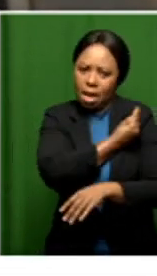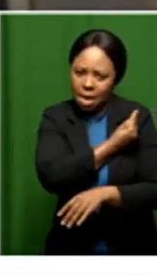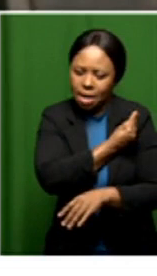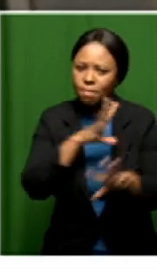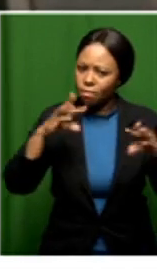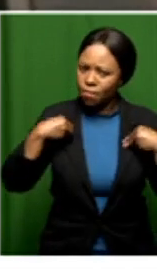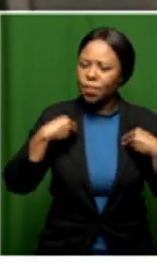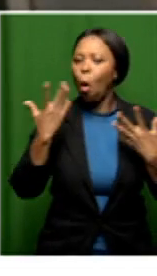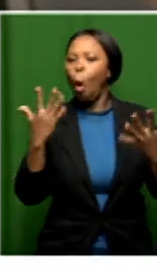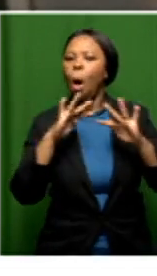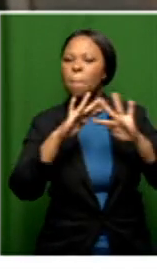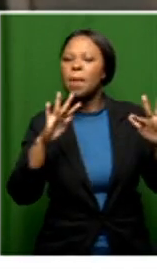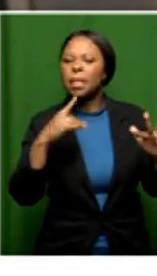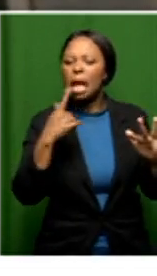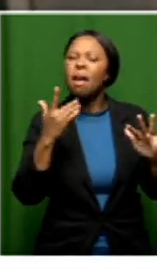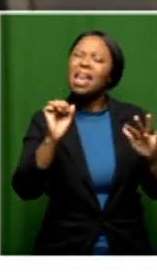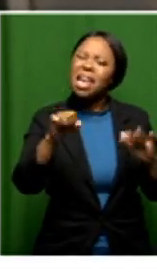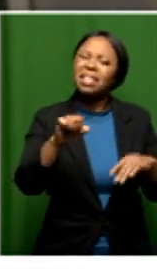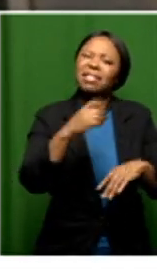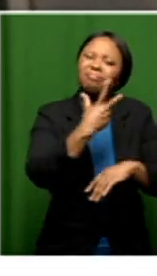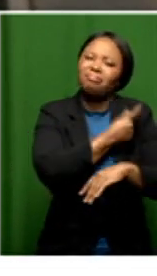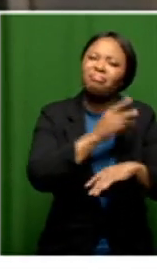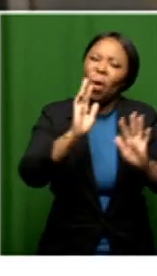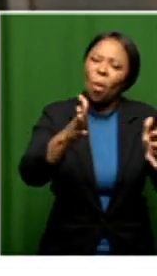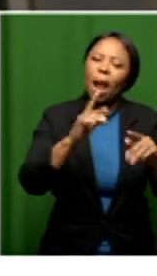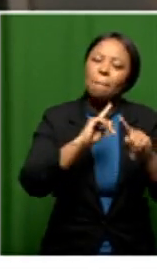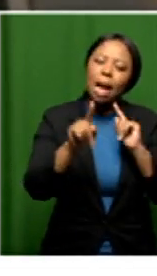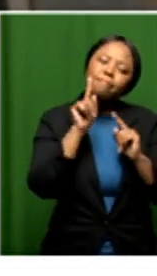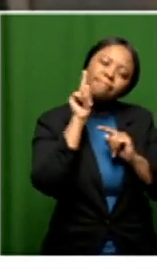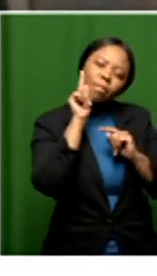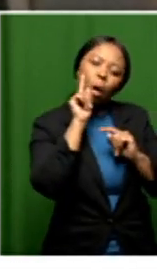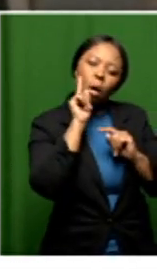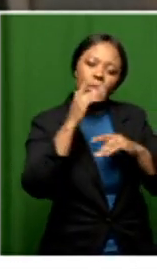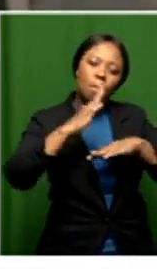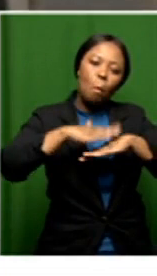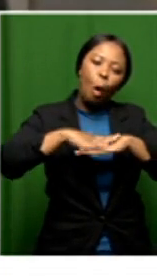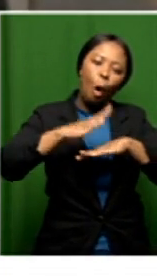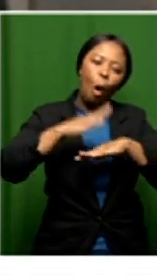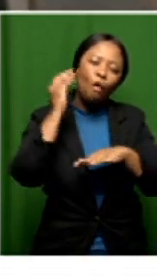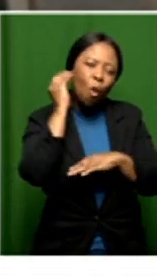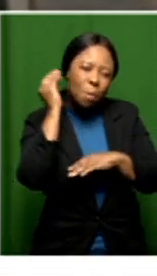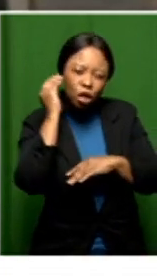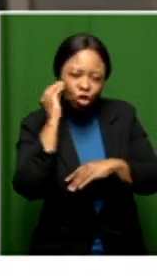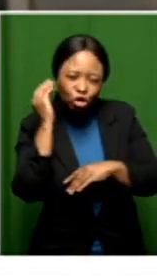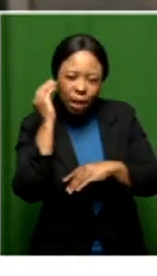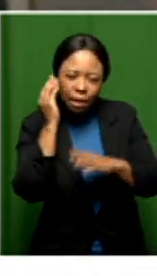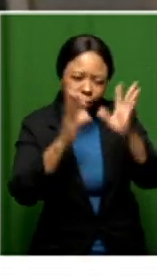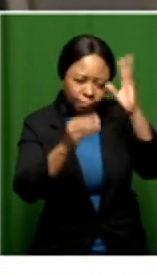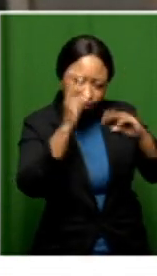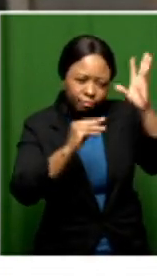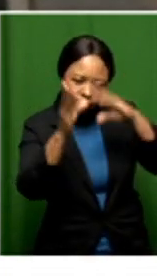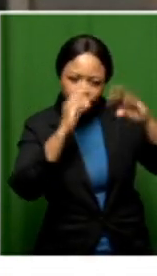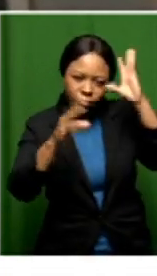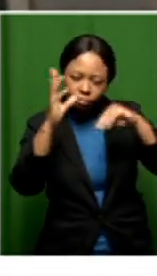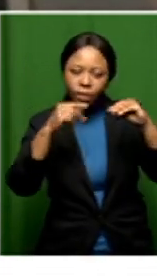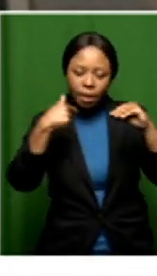who are saying, yes, I will take the jab, but I still need to find out a little bit more information. I still need to be a little bit